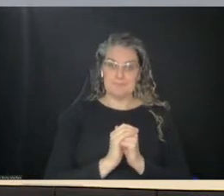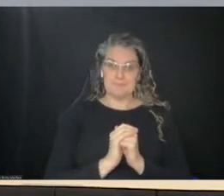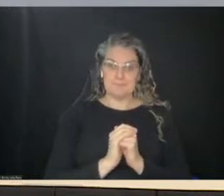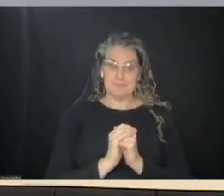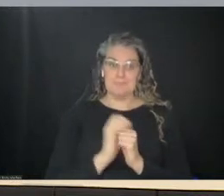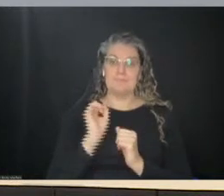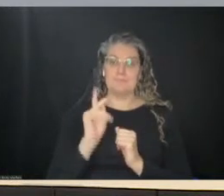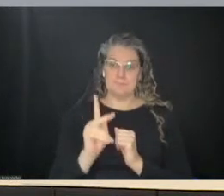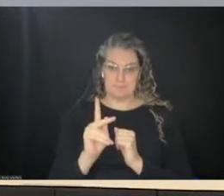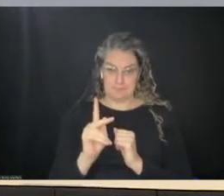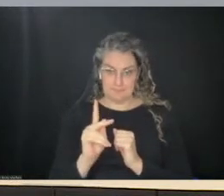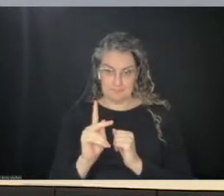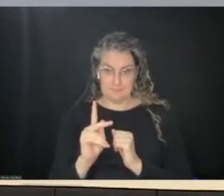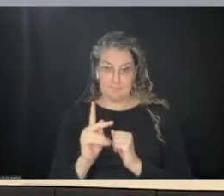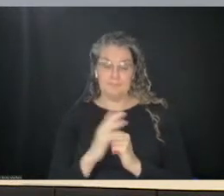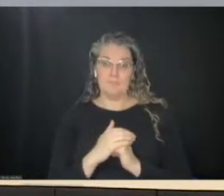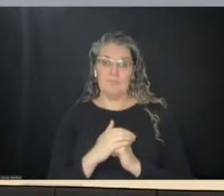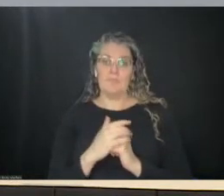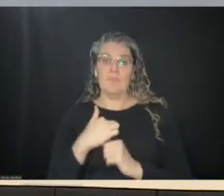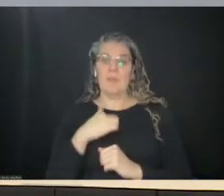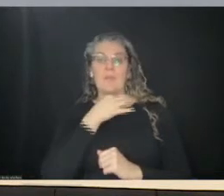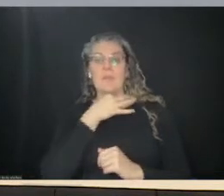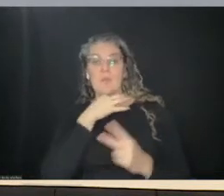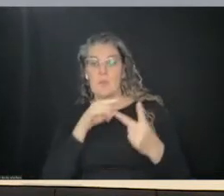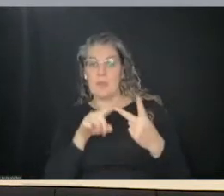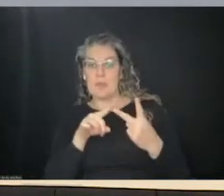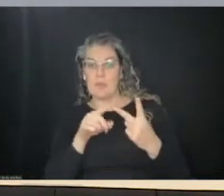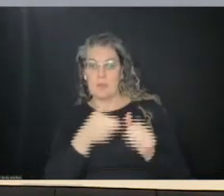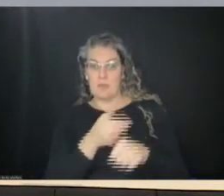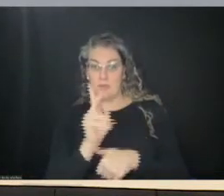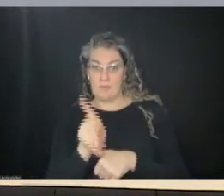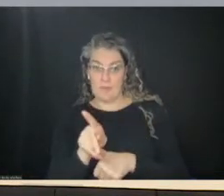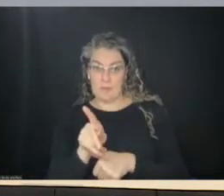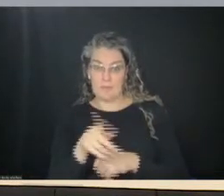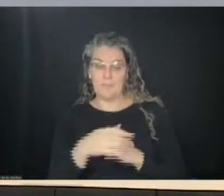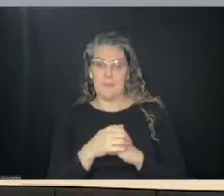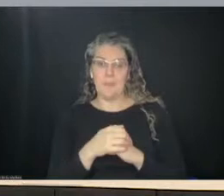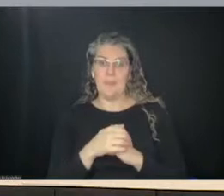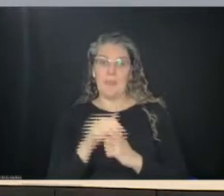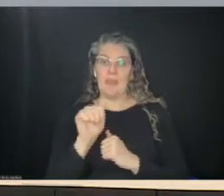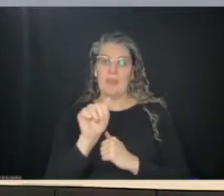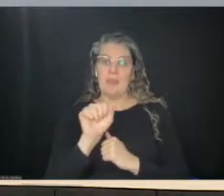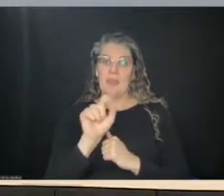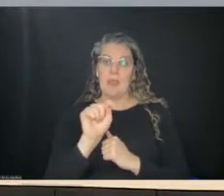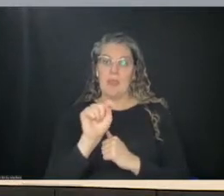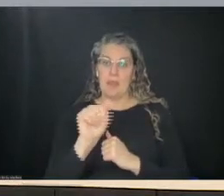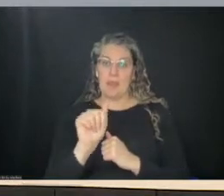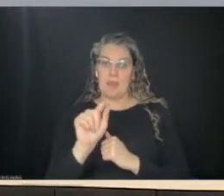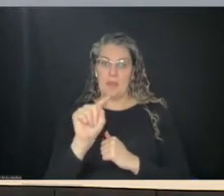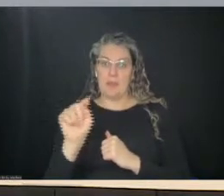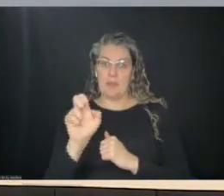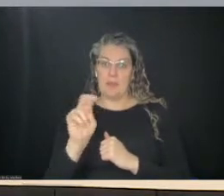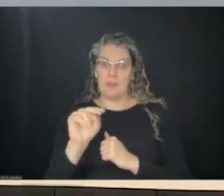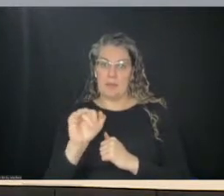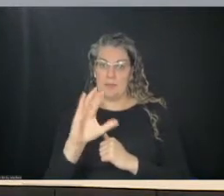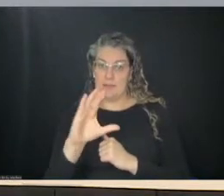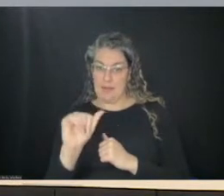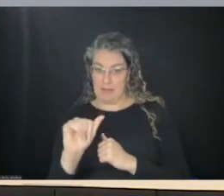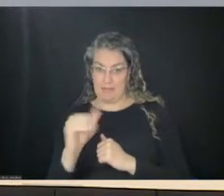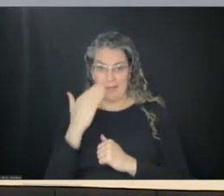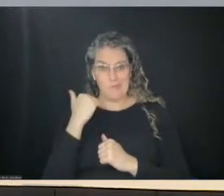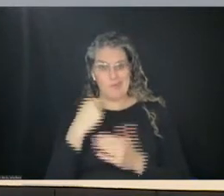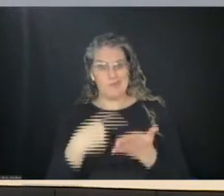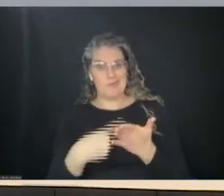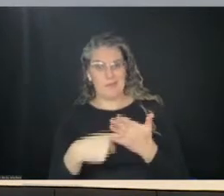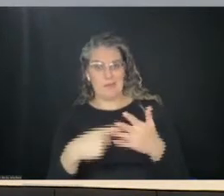Okay. And I also wanted to ask about the Astrazeneca vaccine. You talked about a couple of options